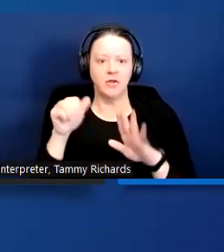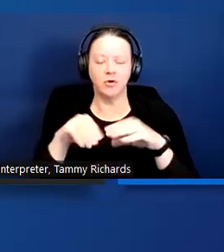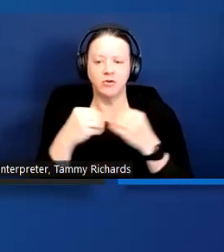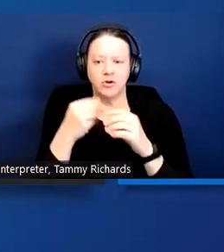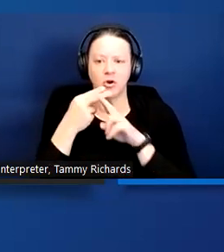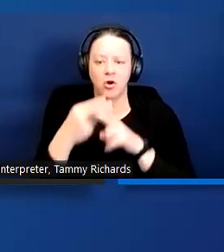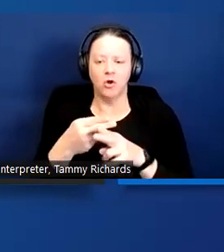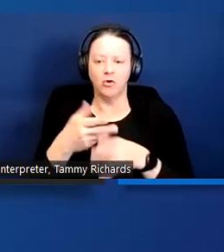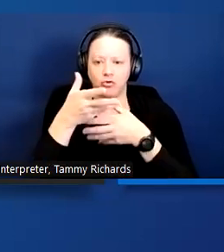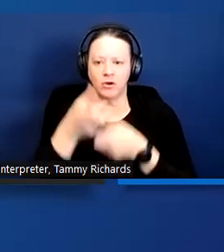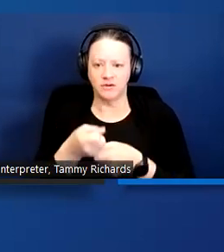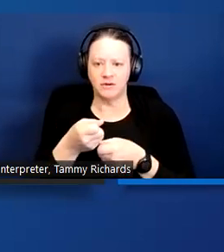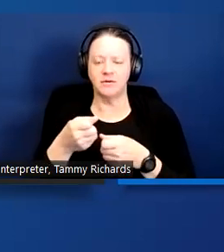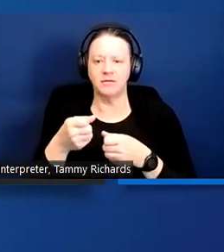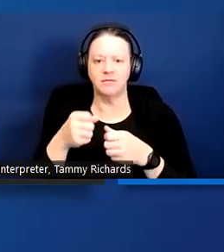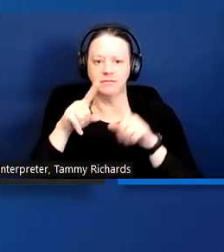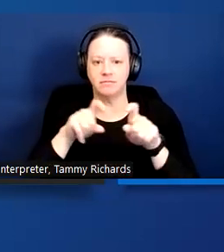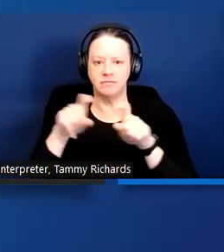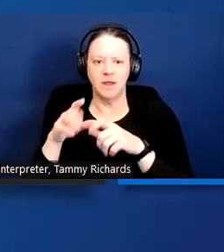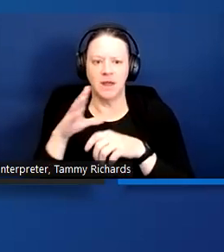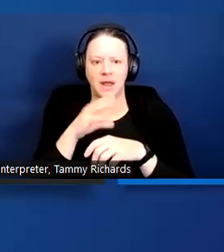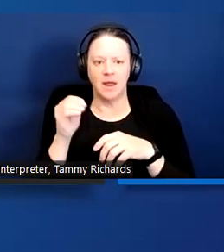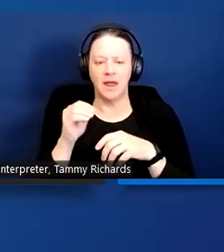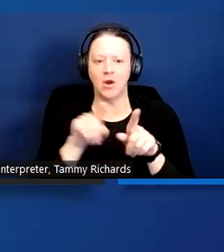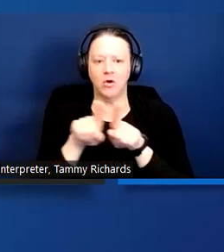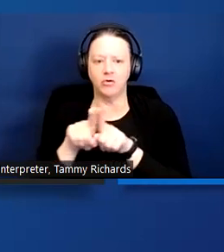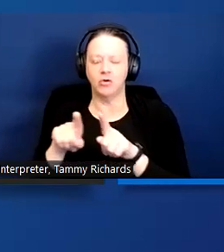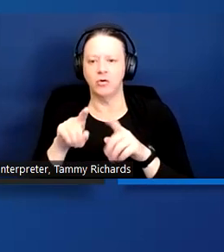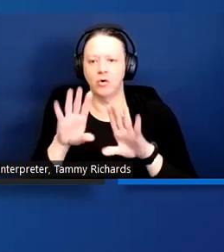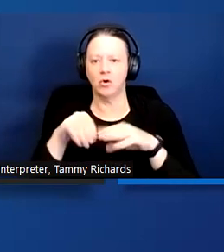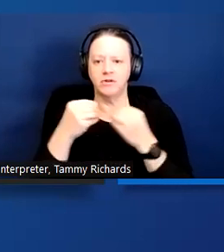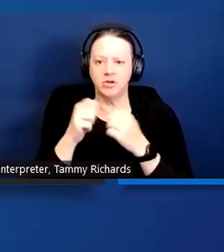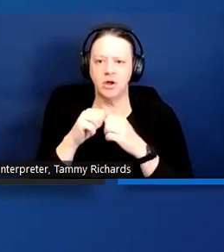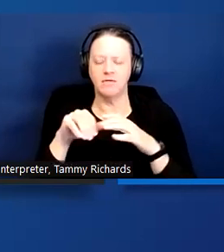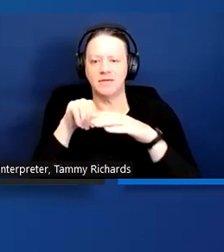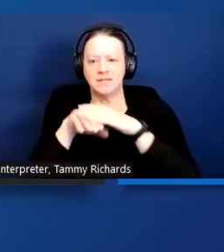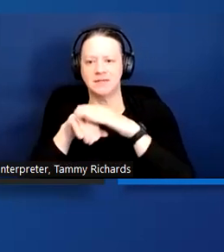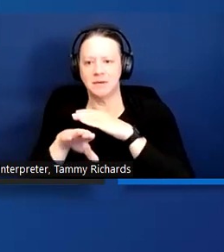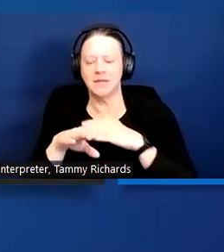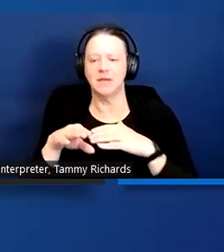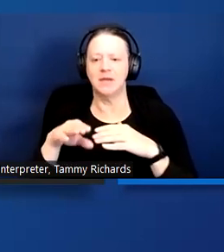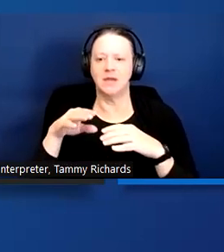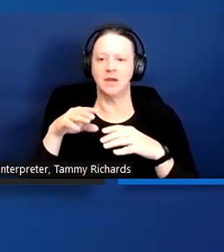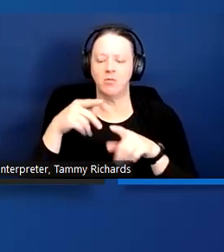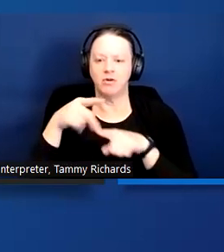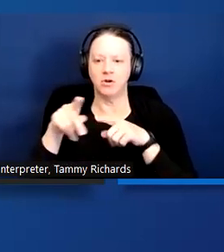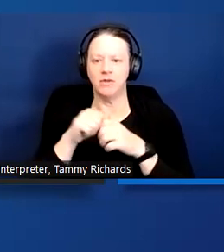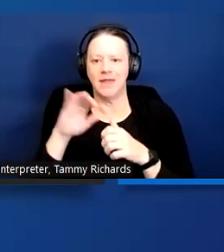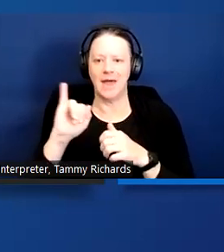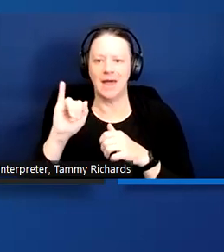the International Association of Accessibility Professionals, the IAAP.